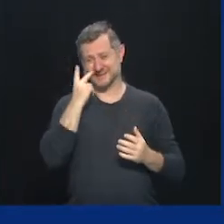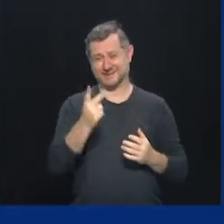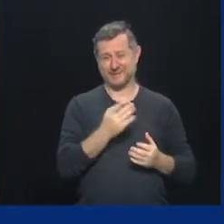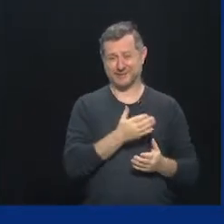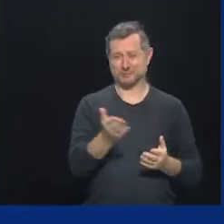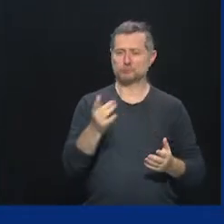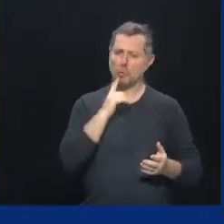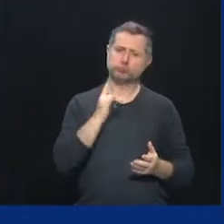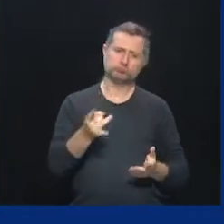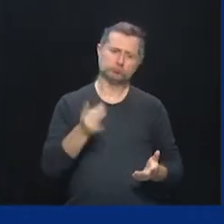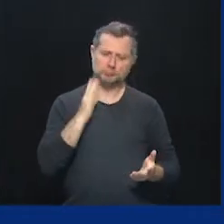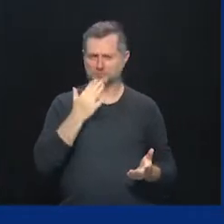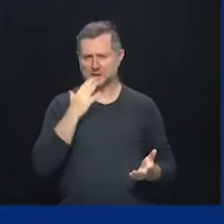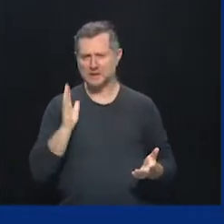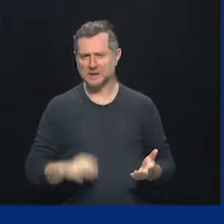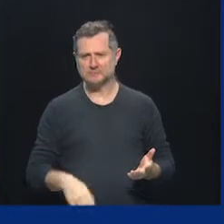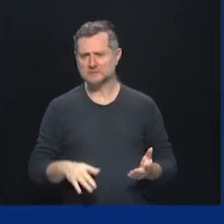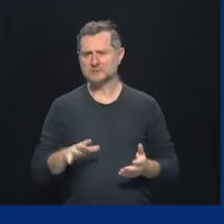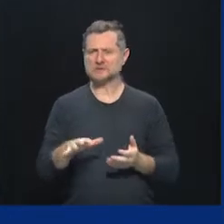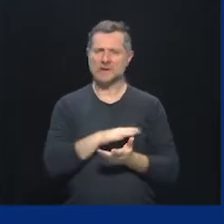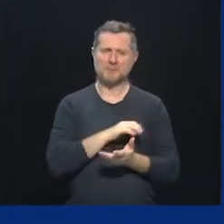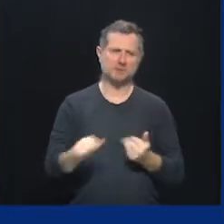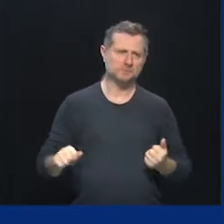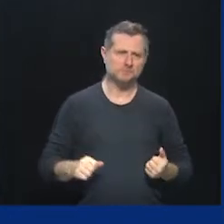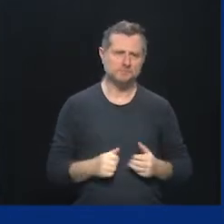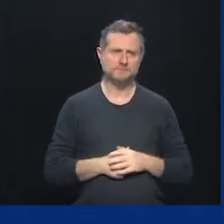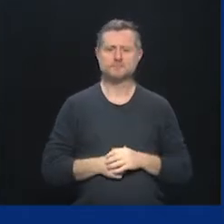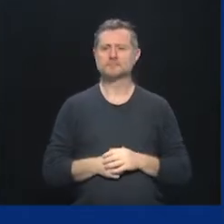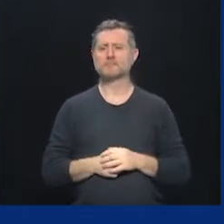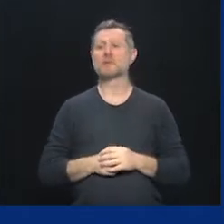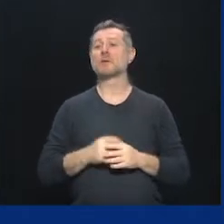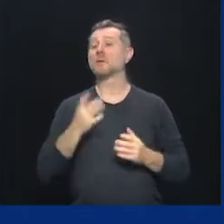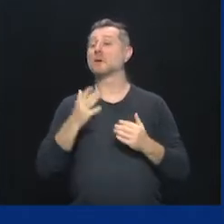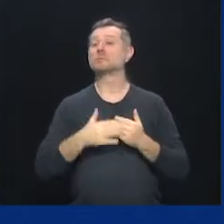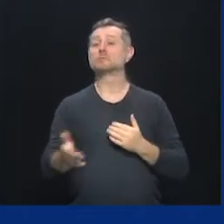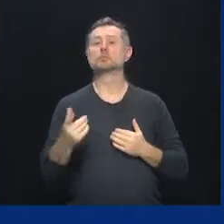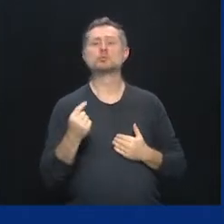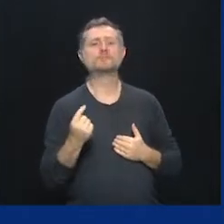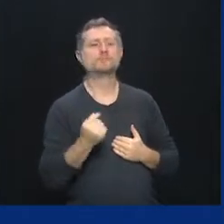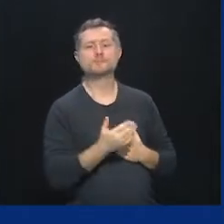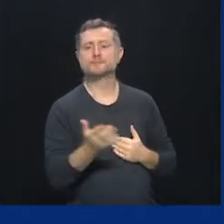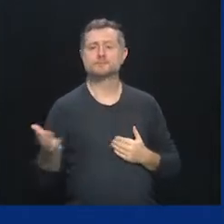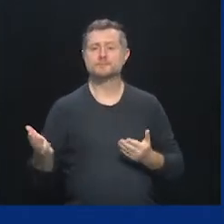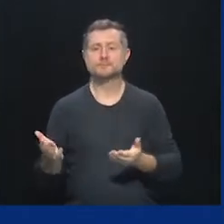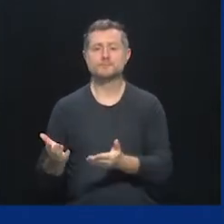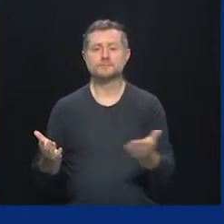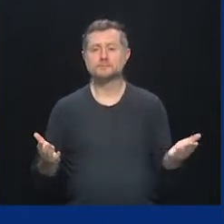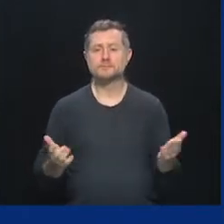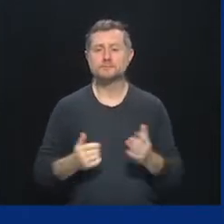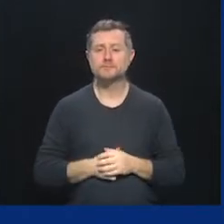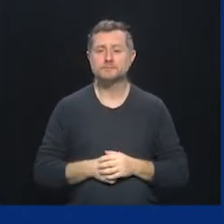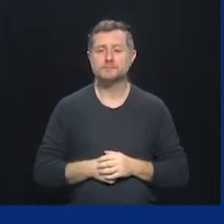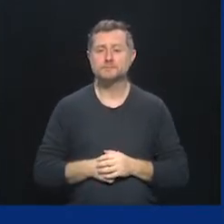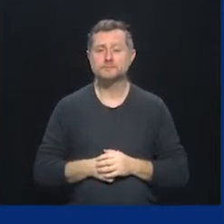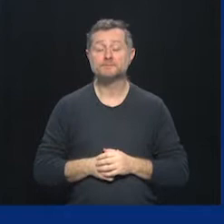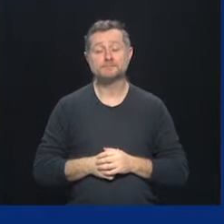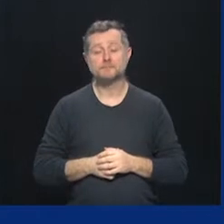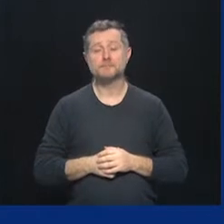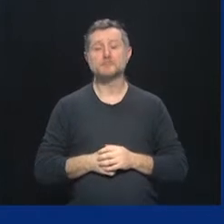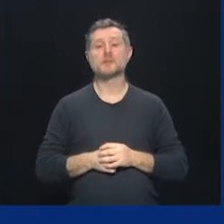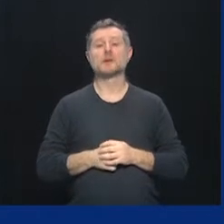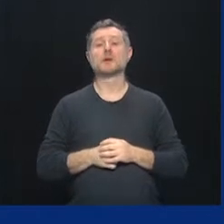very quickly because of the damage we've sustained. So where do we go from here? I've dealt